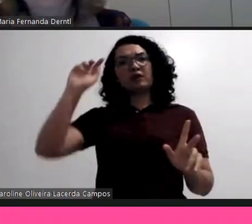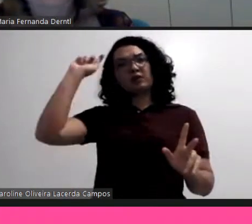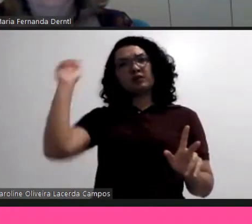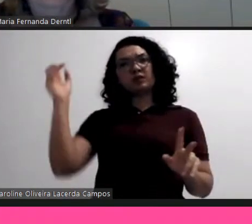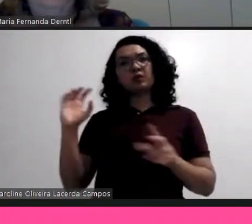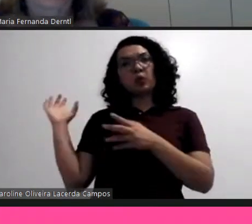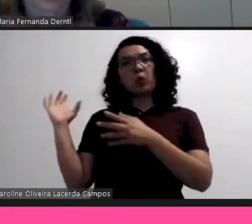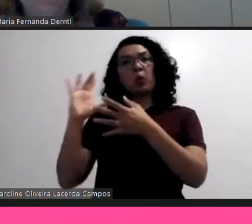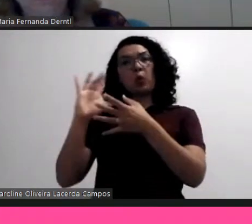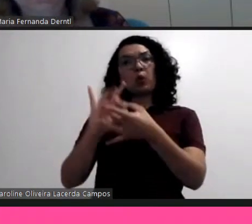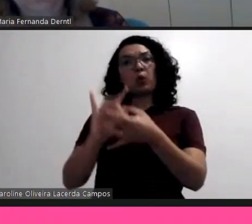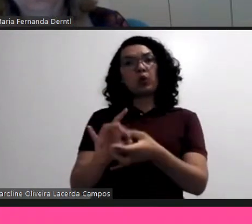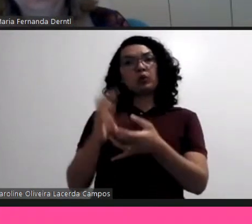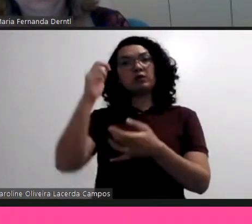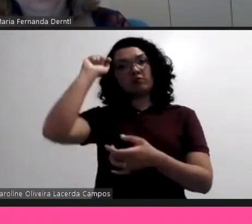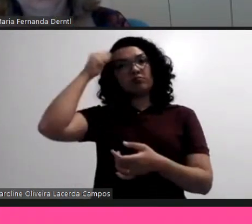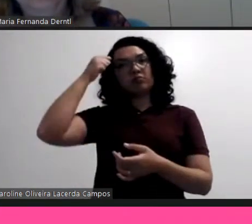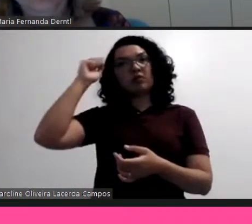use,